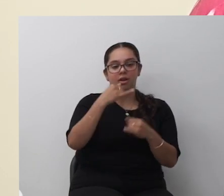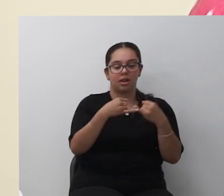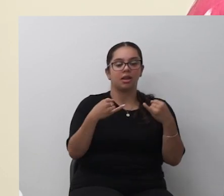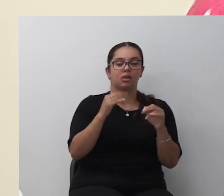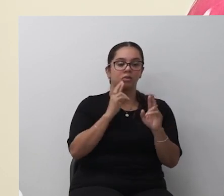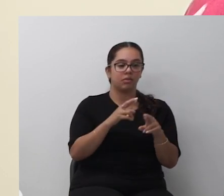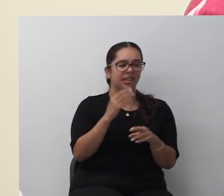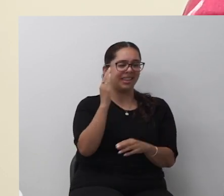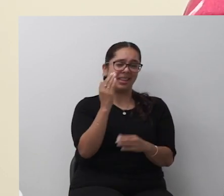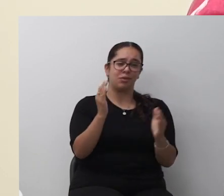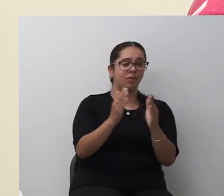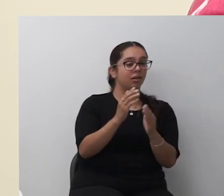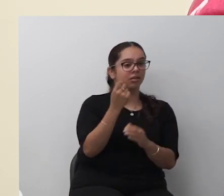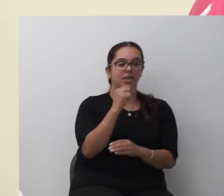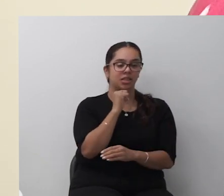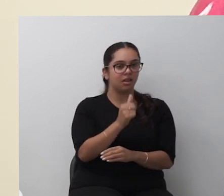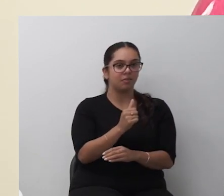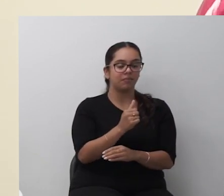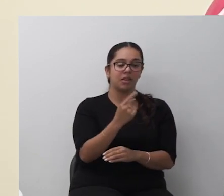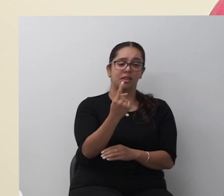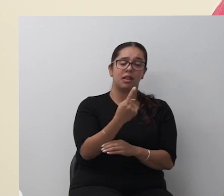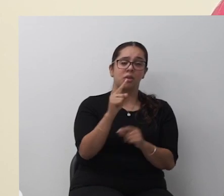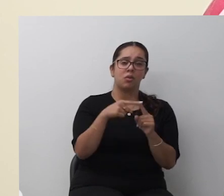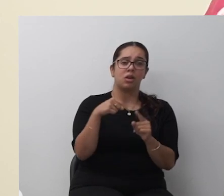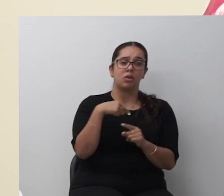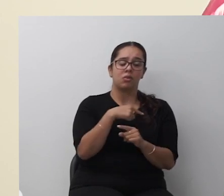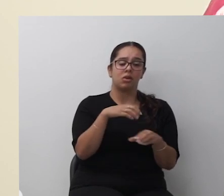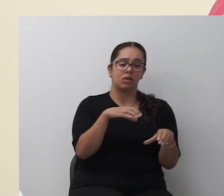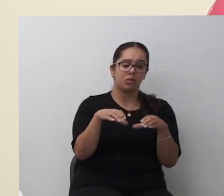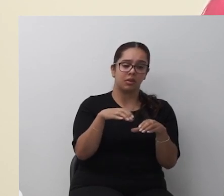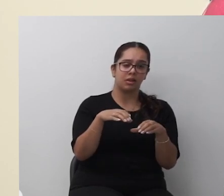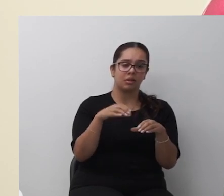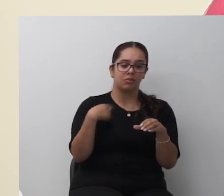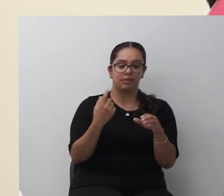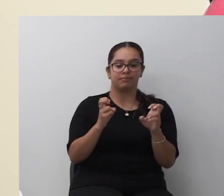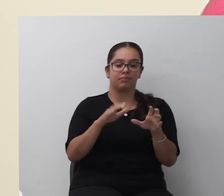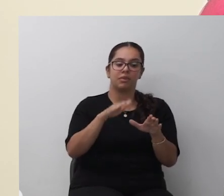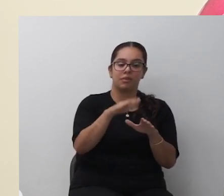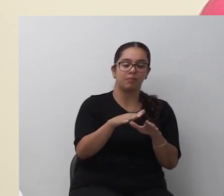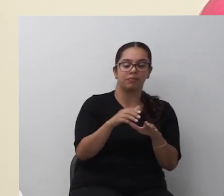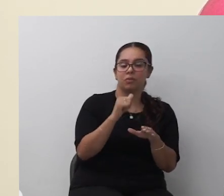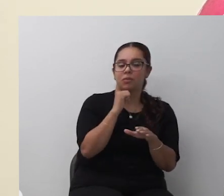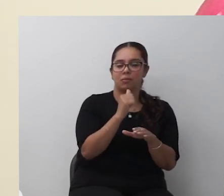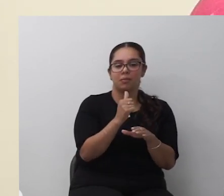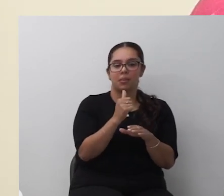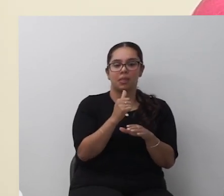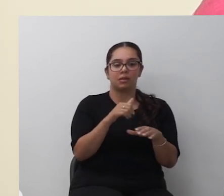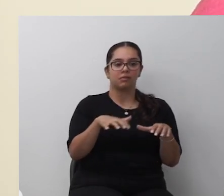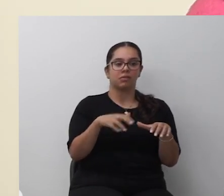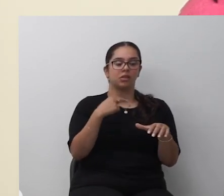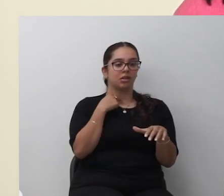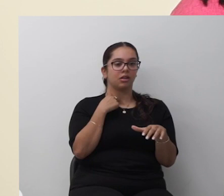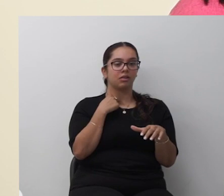but it's not, because it's something that when we're doing it, we're taking a step, and we're not, like you said, just paralyzed